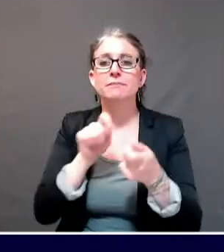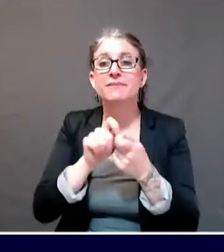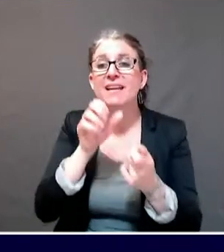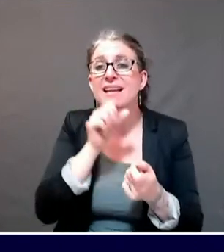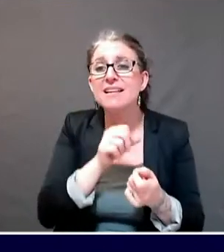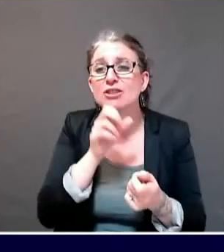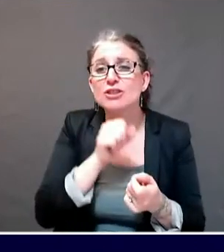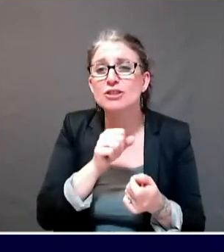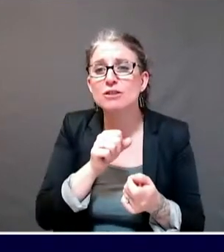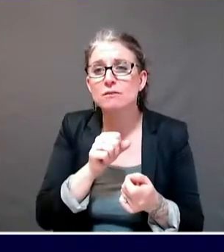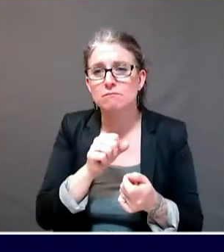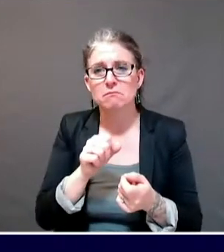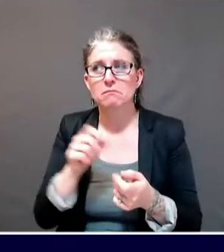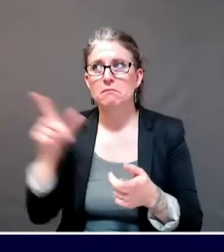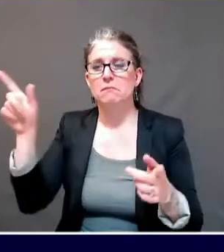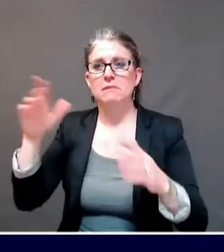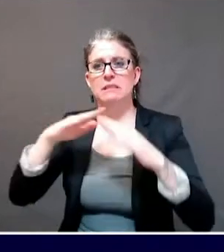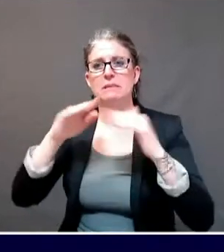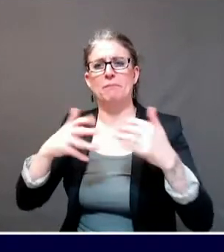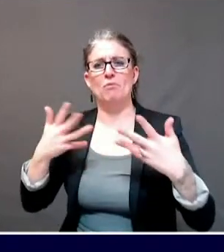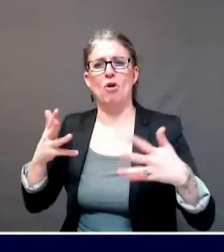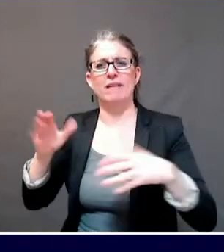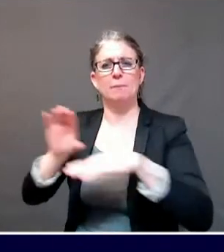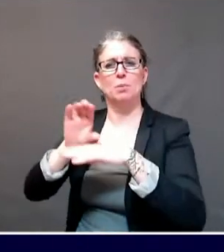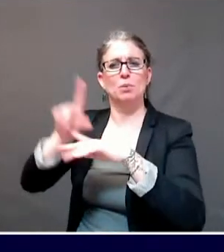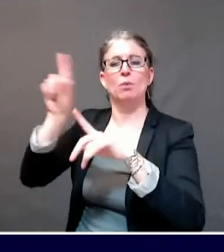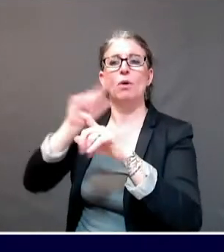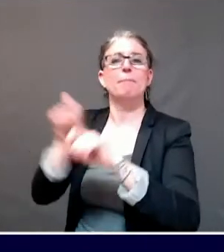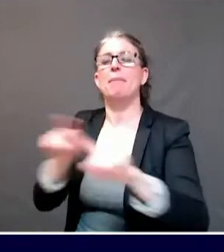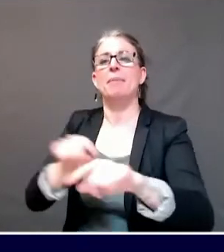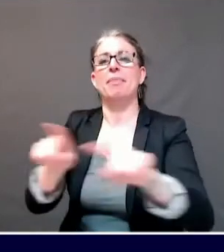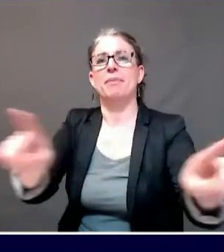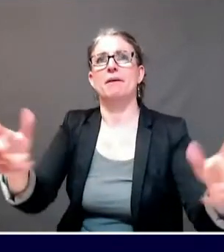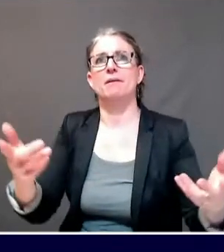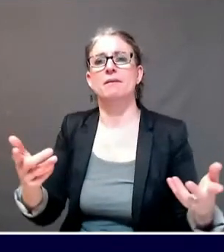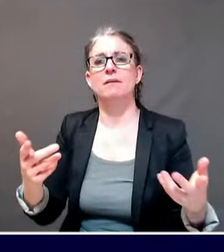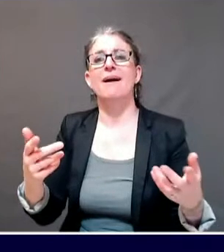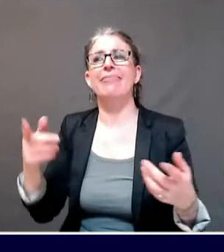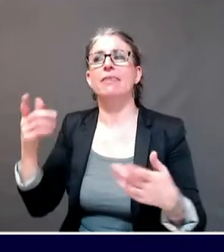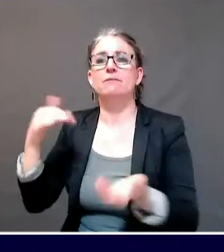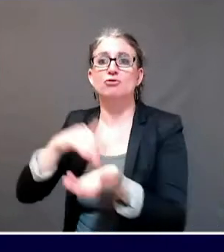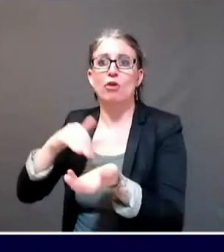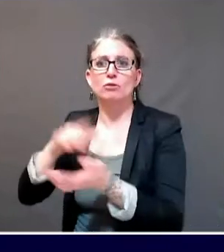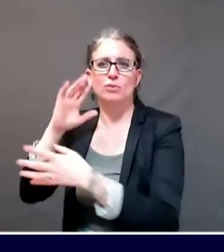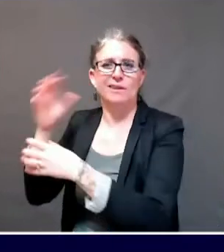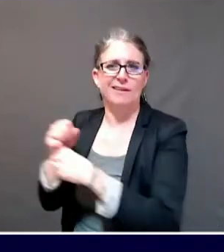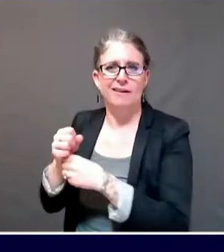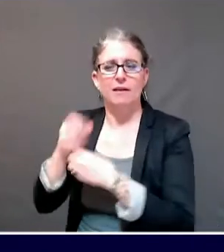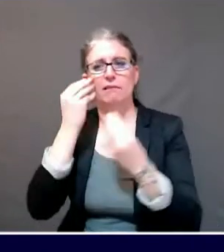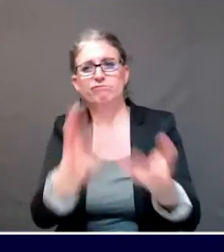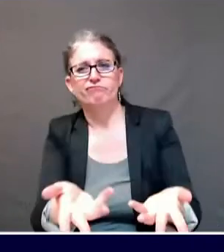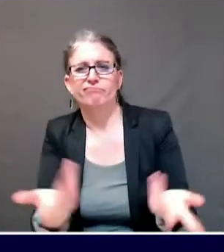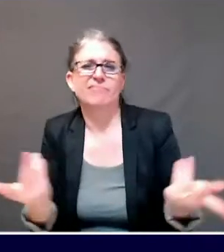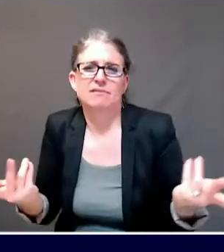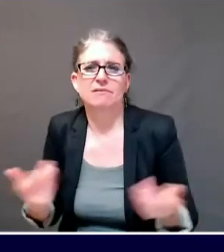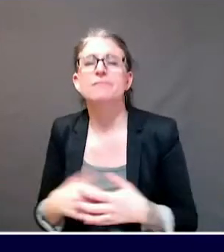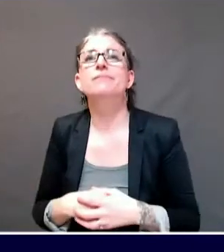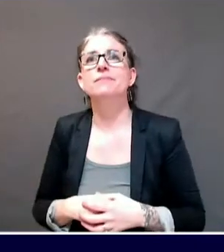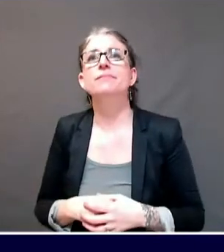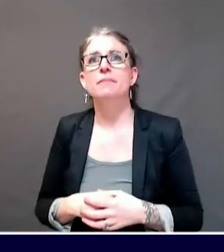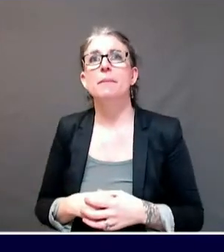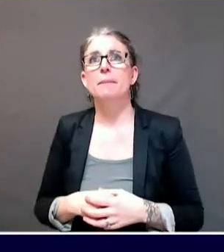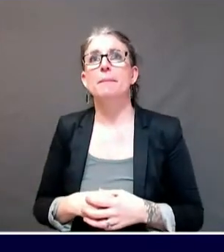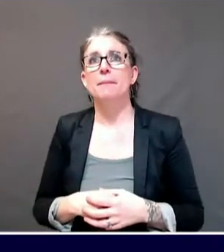of that through right now so that, if I may, we don't have some of the scenes that perhaps folks saw from